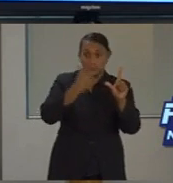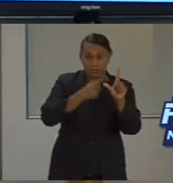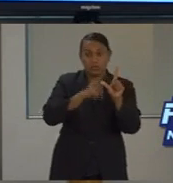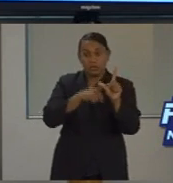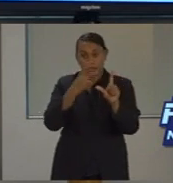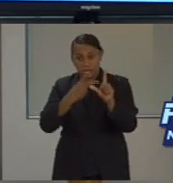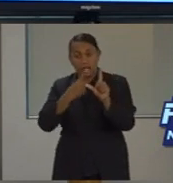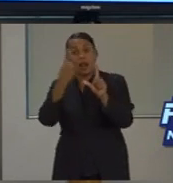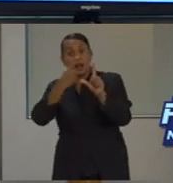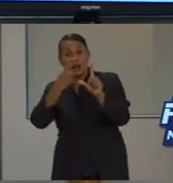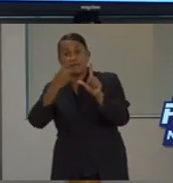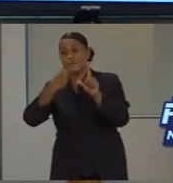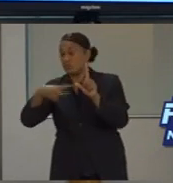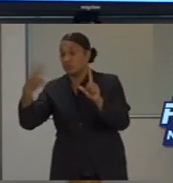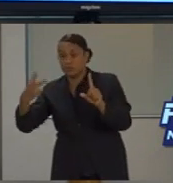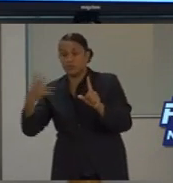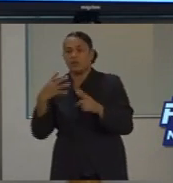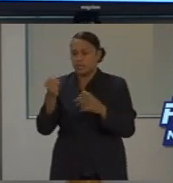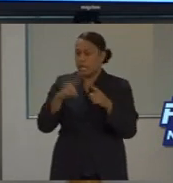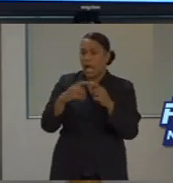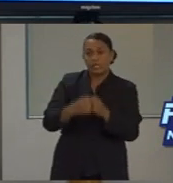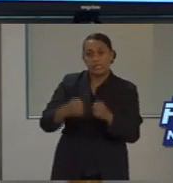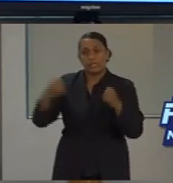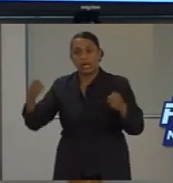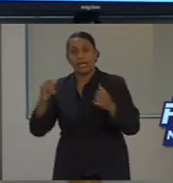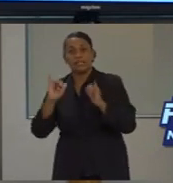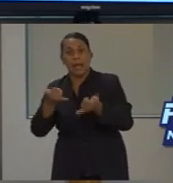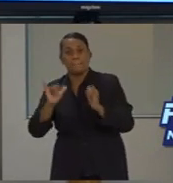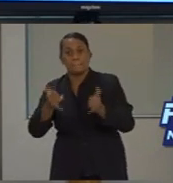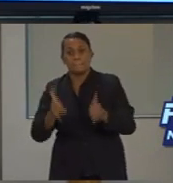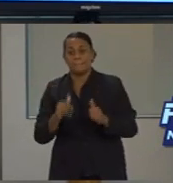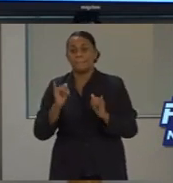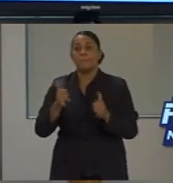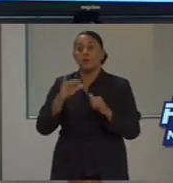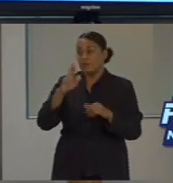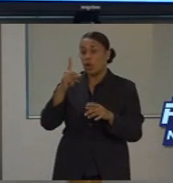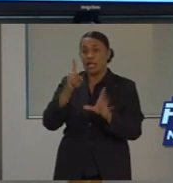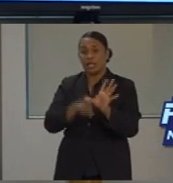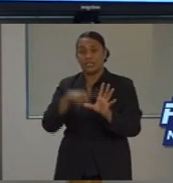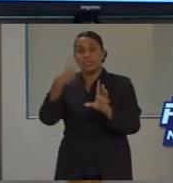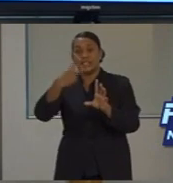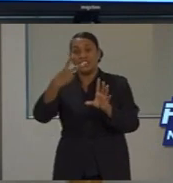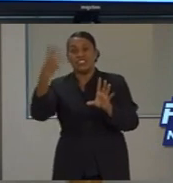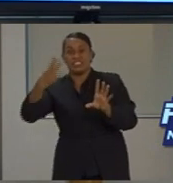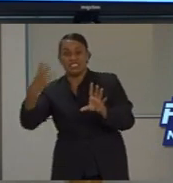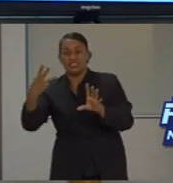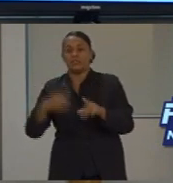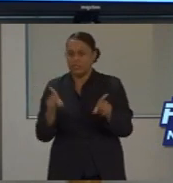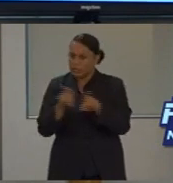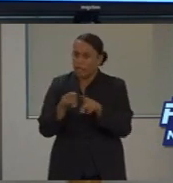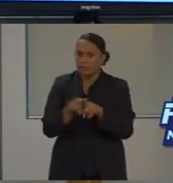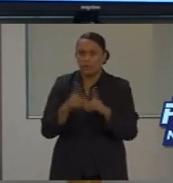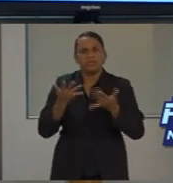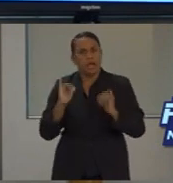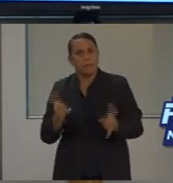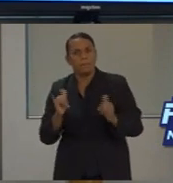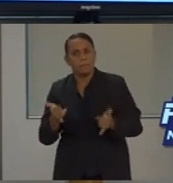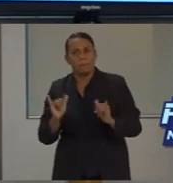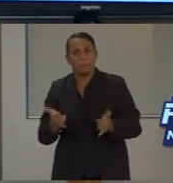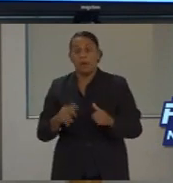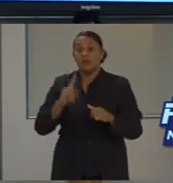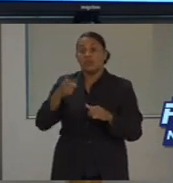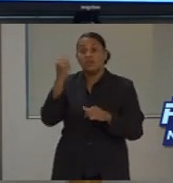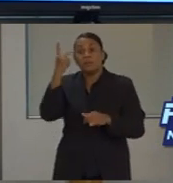for Year 12 and 13. We stress that these are extraordinary times, and parental guidance, supervision,